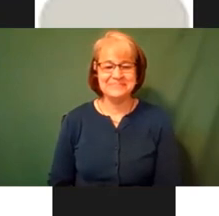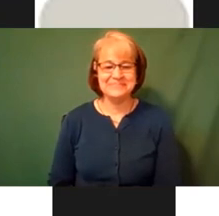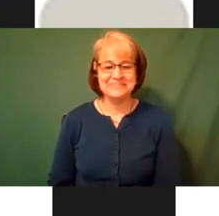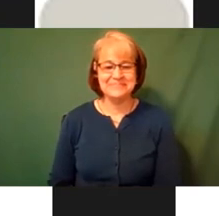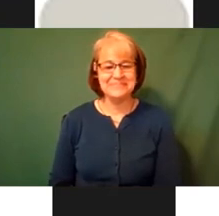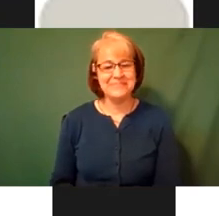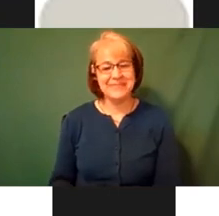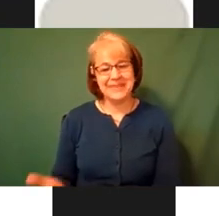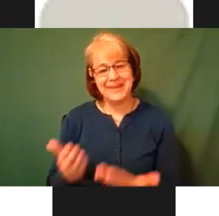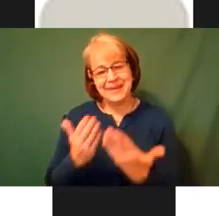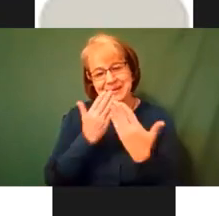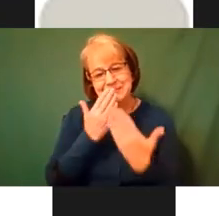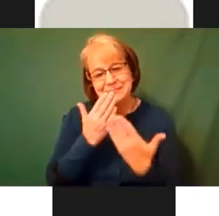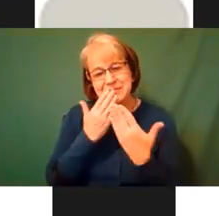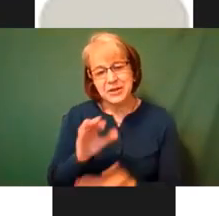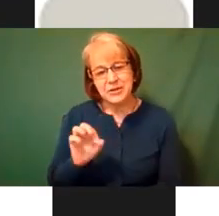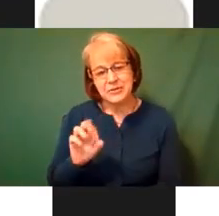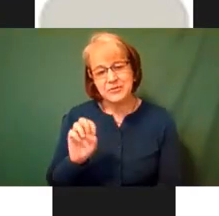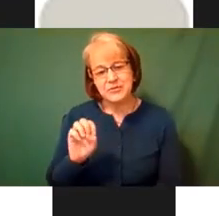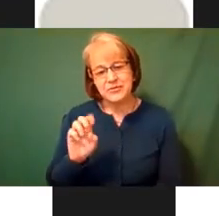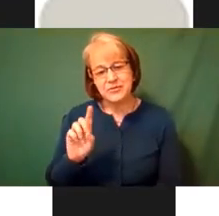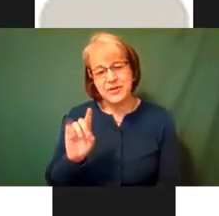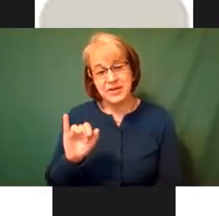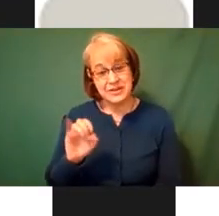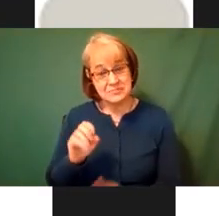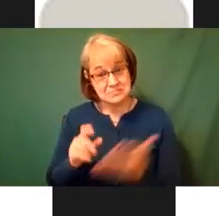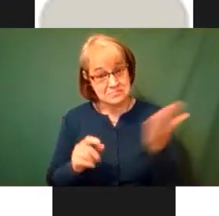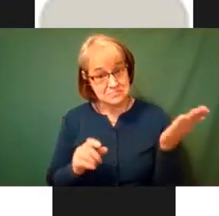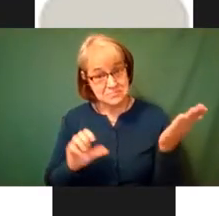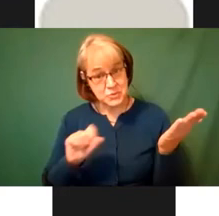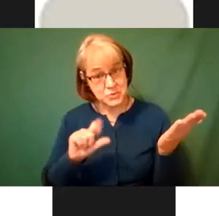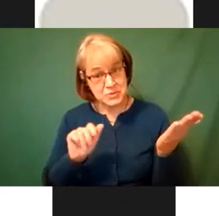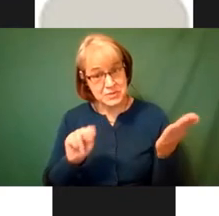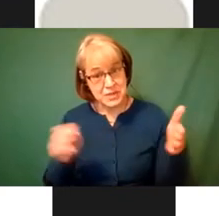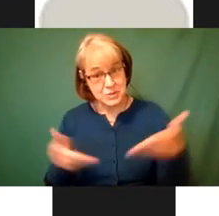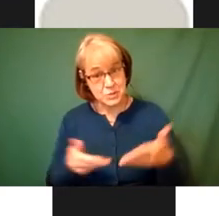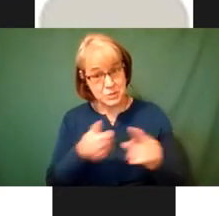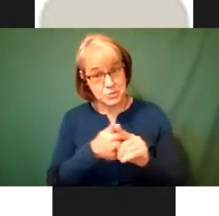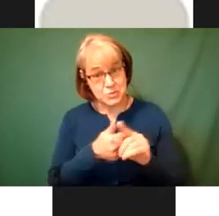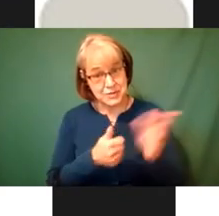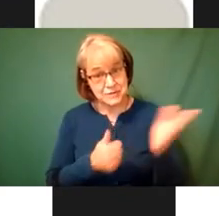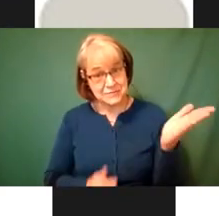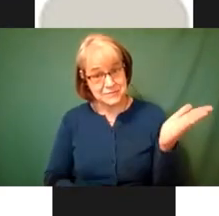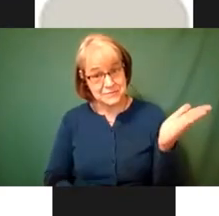Thank you, Freddie. Suzanne, would you like to introduce yourself?